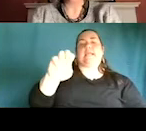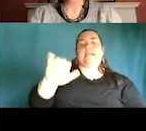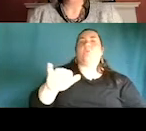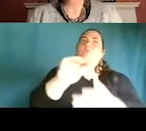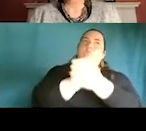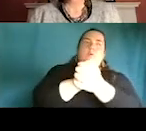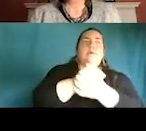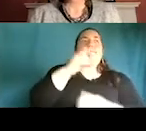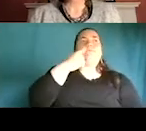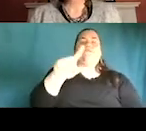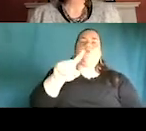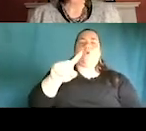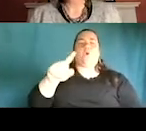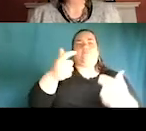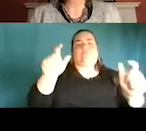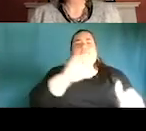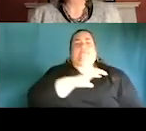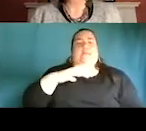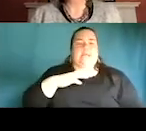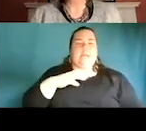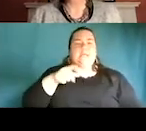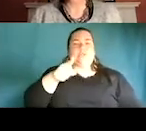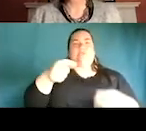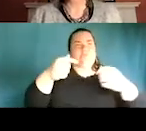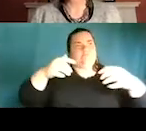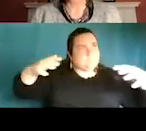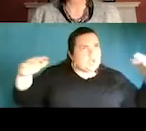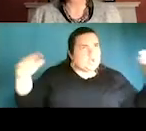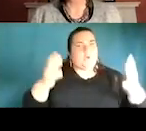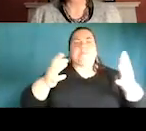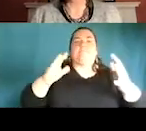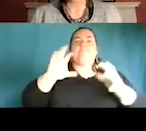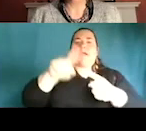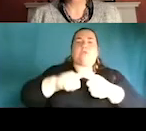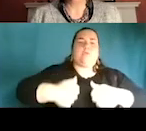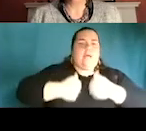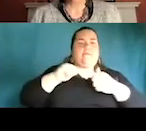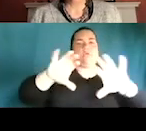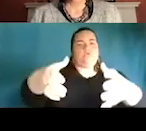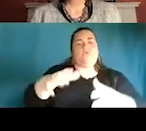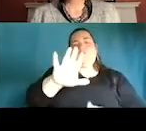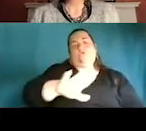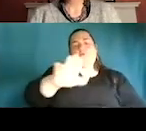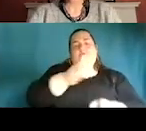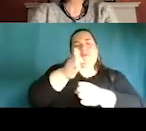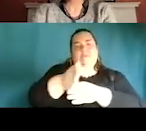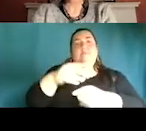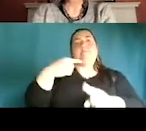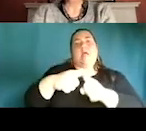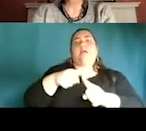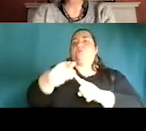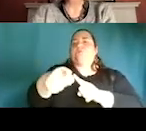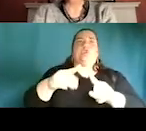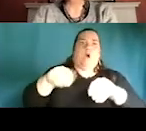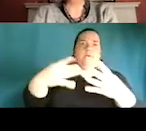group, as well as her outreach and encouragement of check-ins and office hours. As Director of Graduate